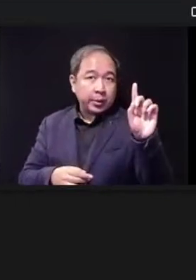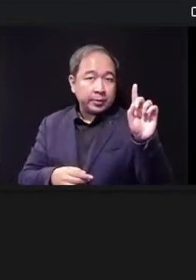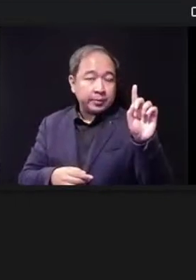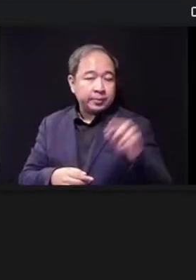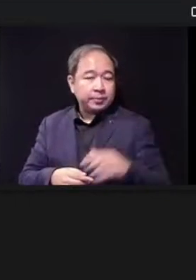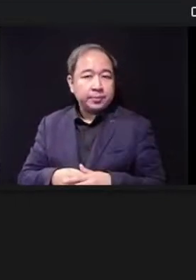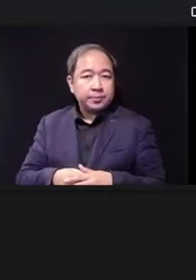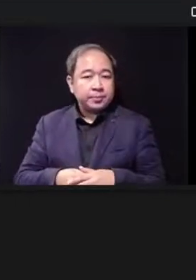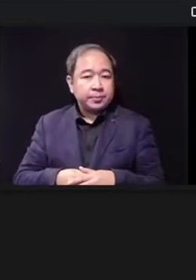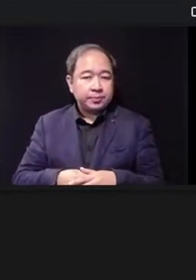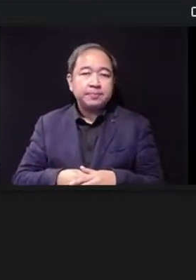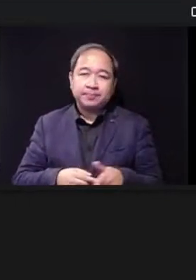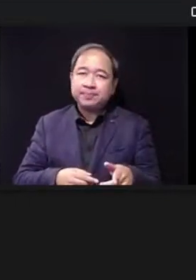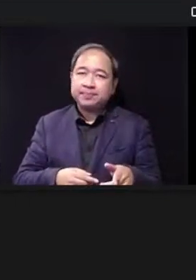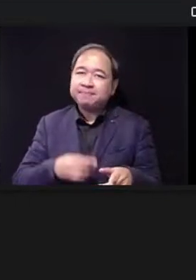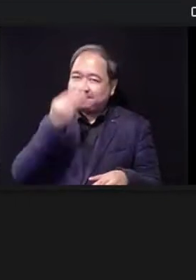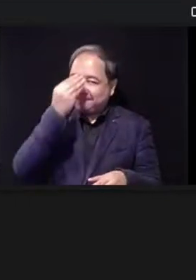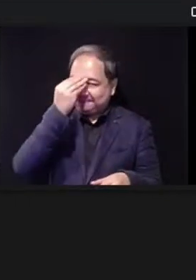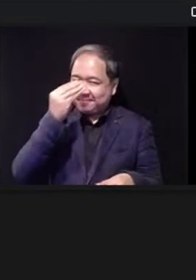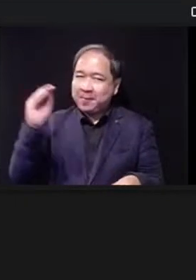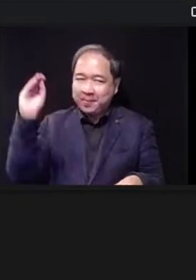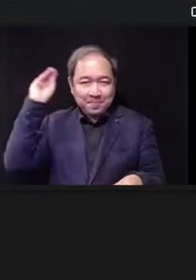I have not forgotten that.